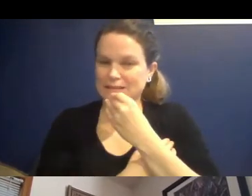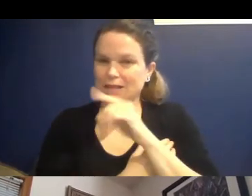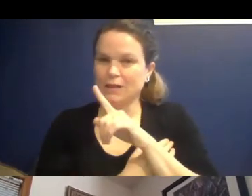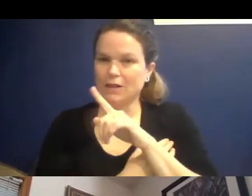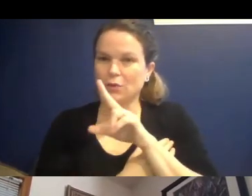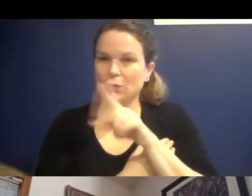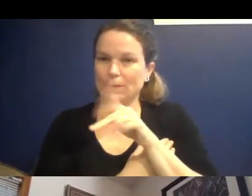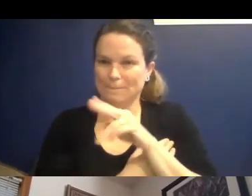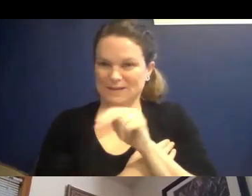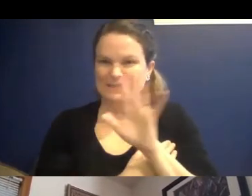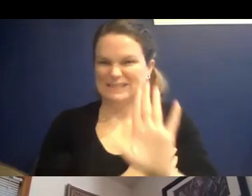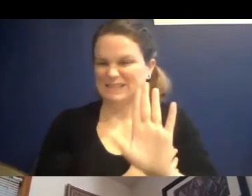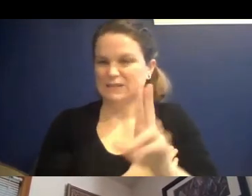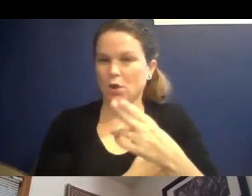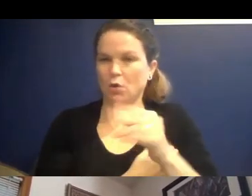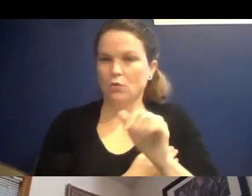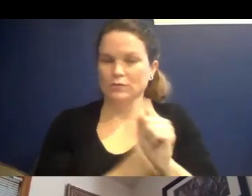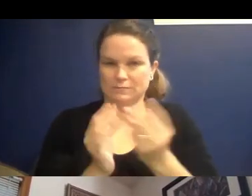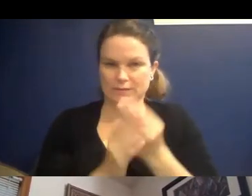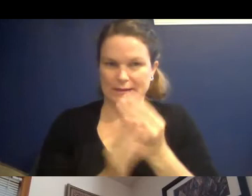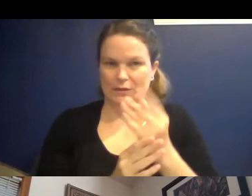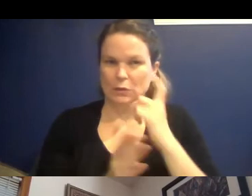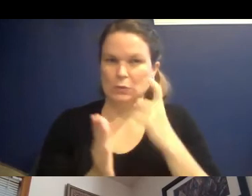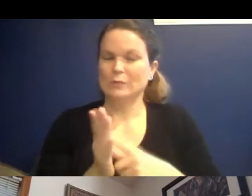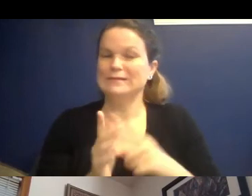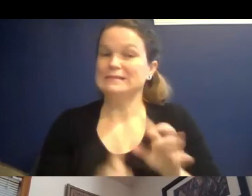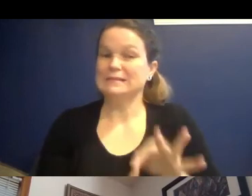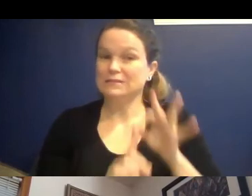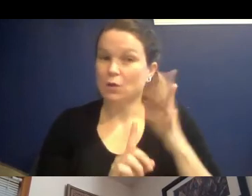can tell this silvery blue from other blue butterflies by